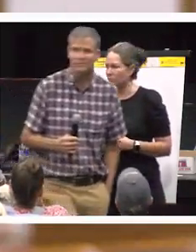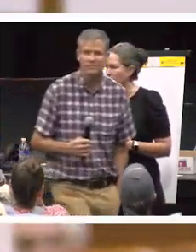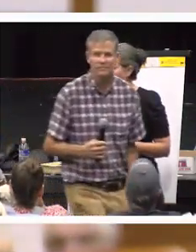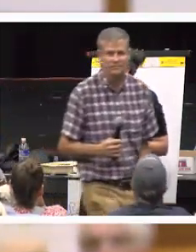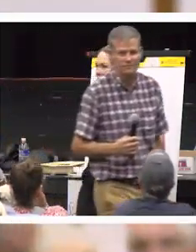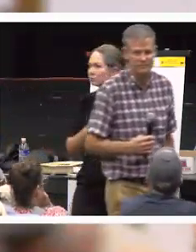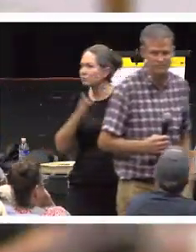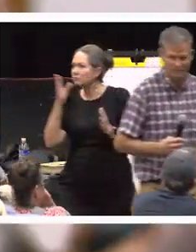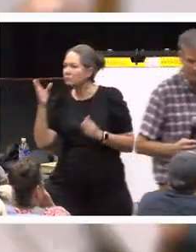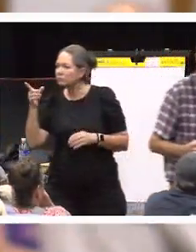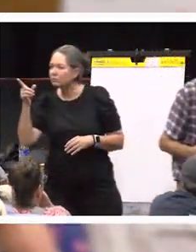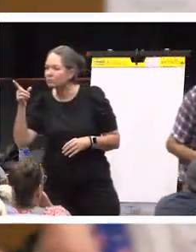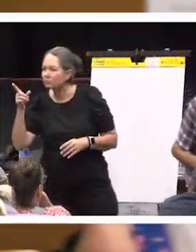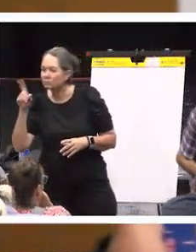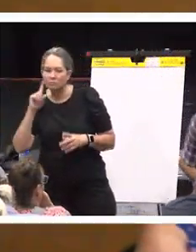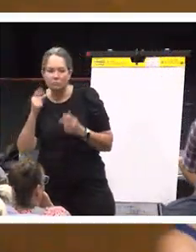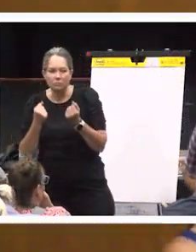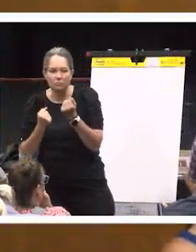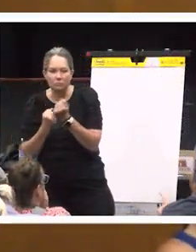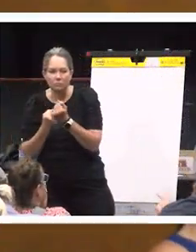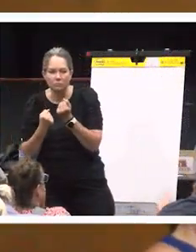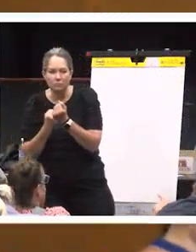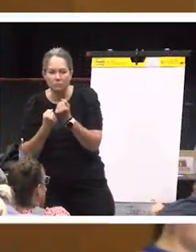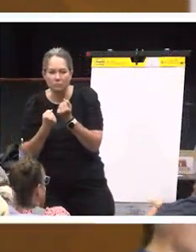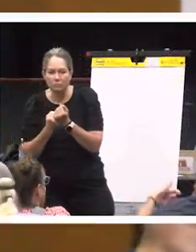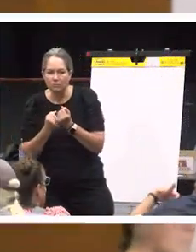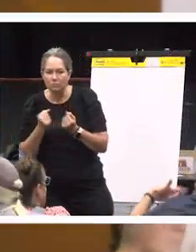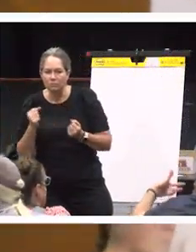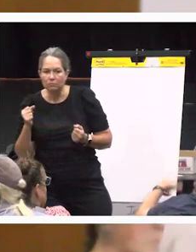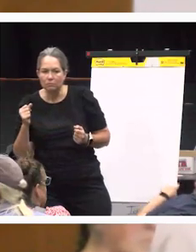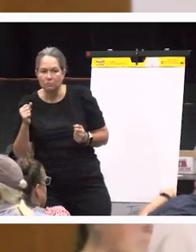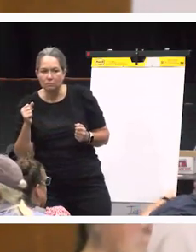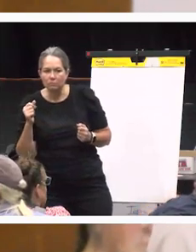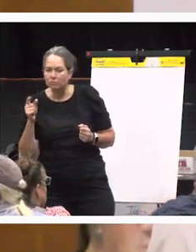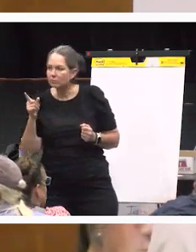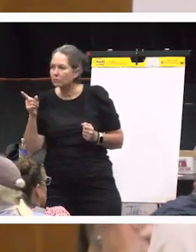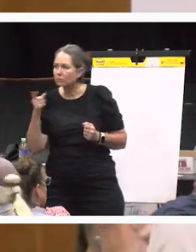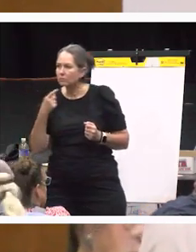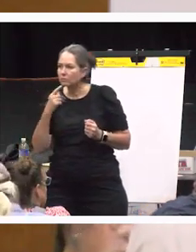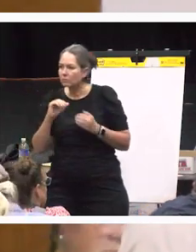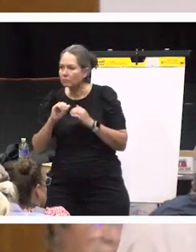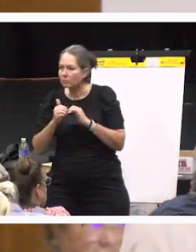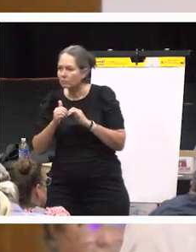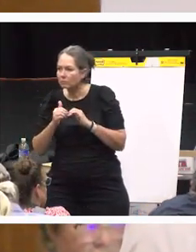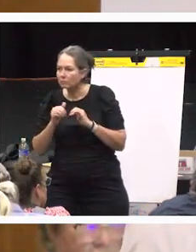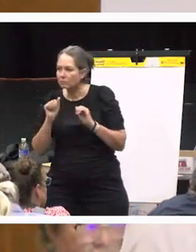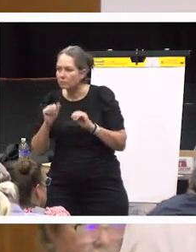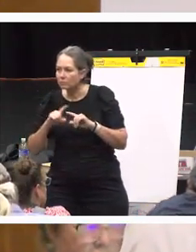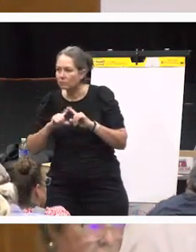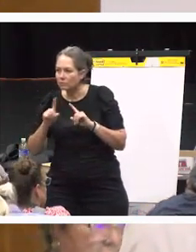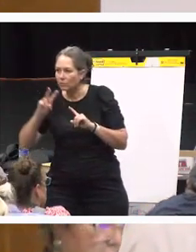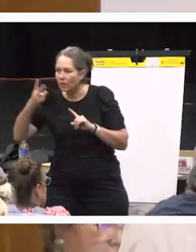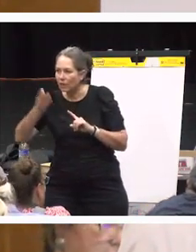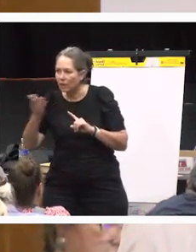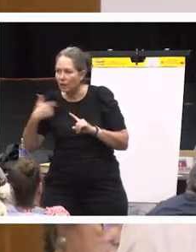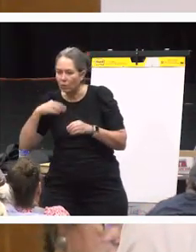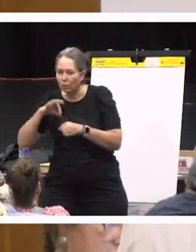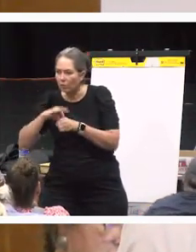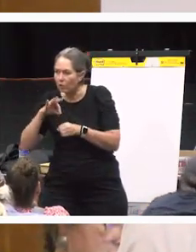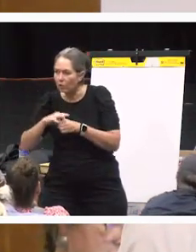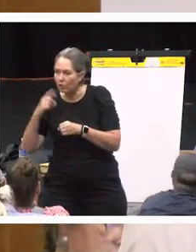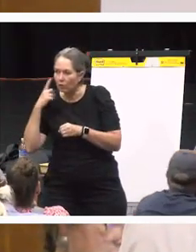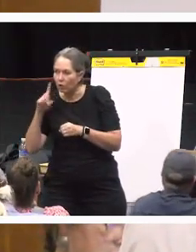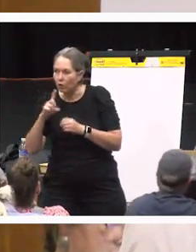I'm Eve Jacobs-Carnahan, I live in Montpelier. I'm gonna vote for the Regional Commission to develop a flood plan prevention, but the second thing I'm gonna vote for I think is